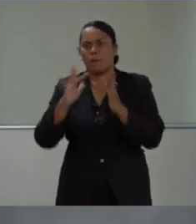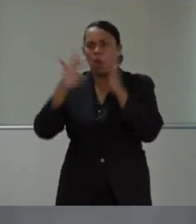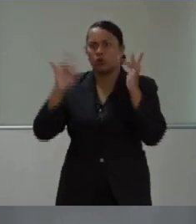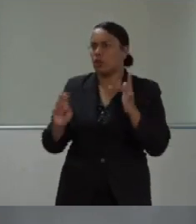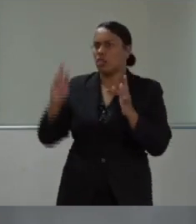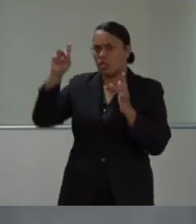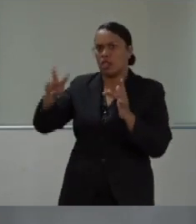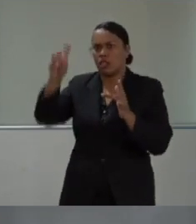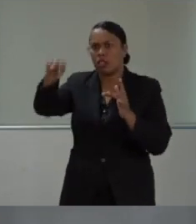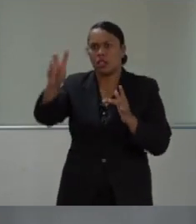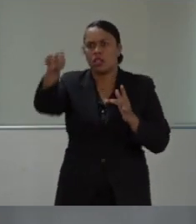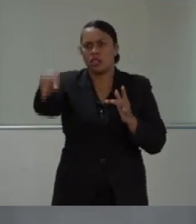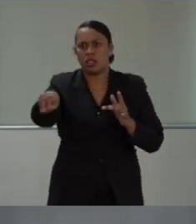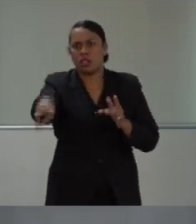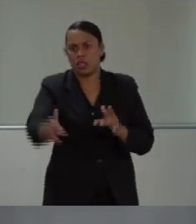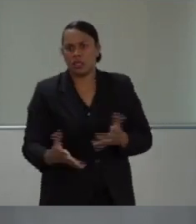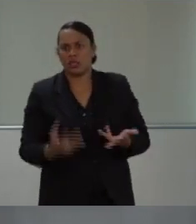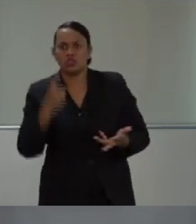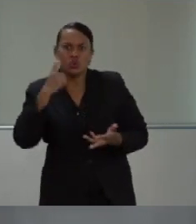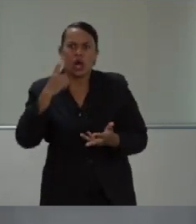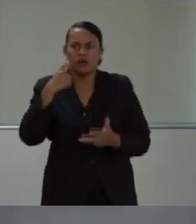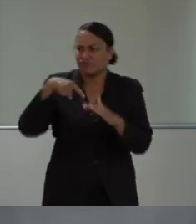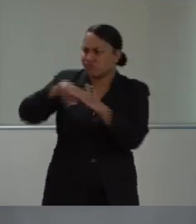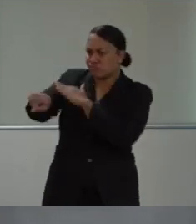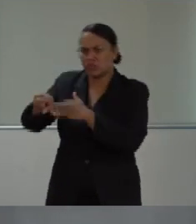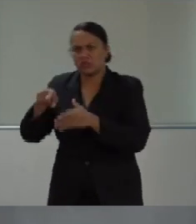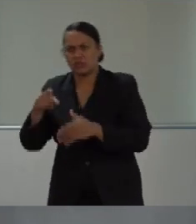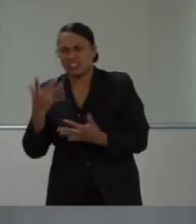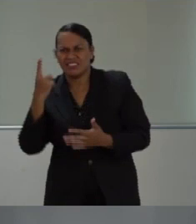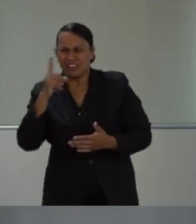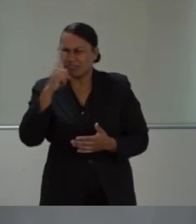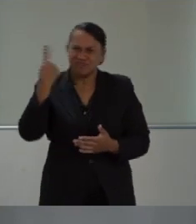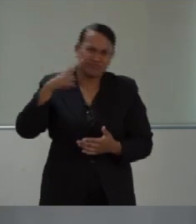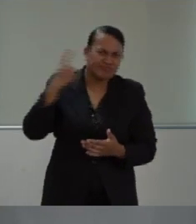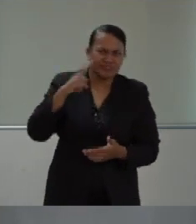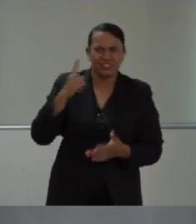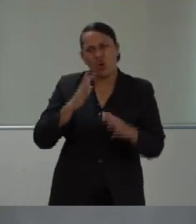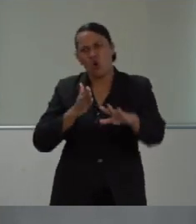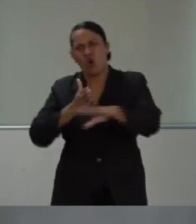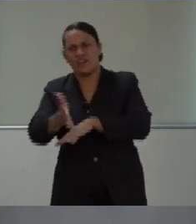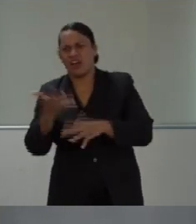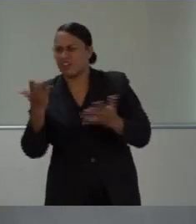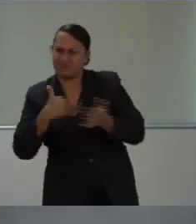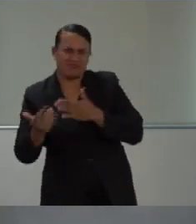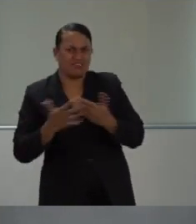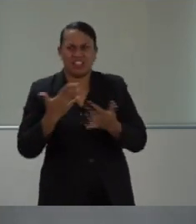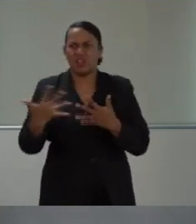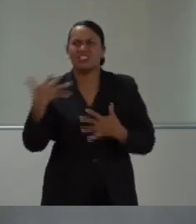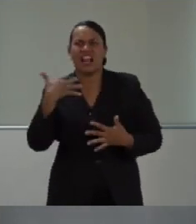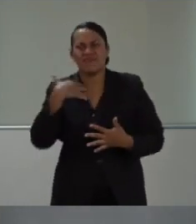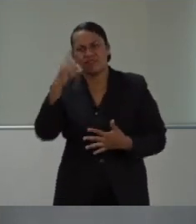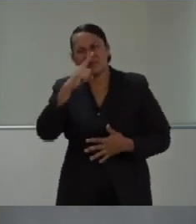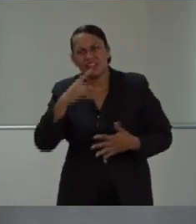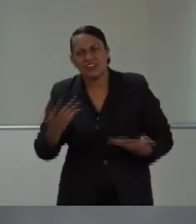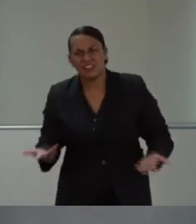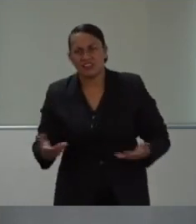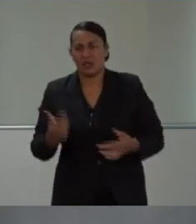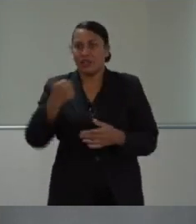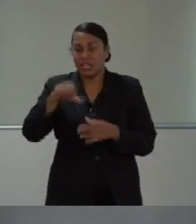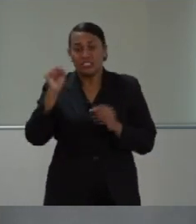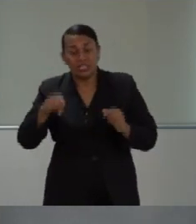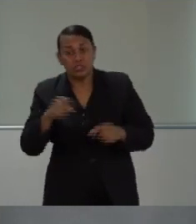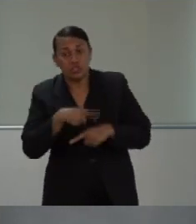trying to exploit the situation that we have to their own benefits, selfish people. Yes, we're waiting for